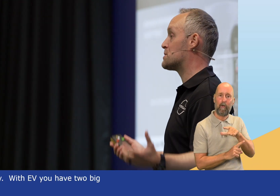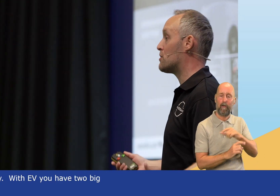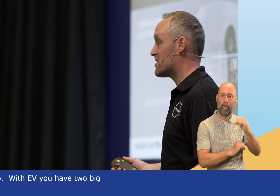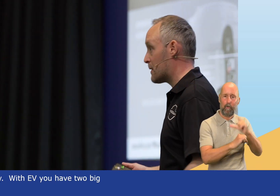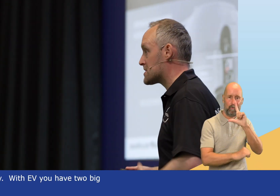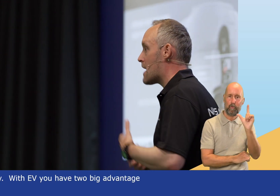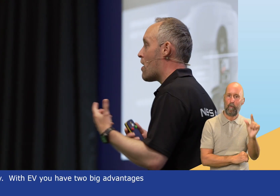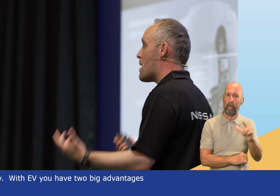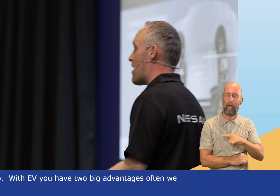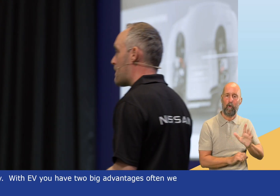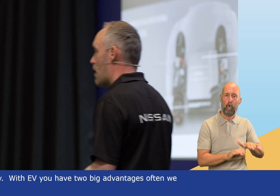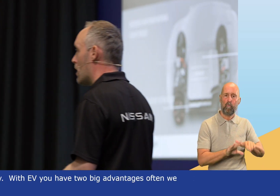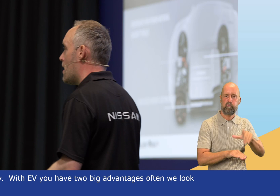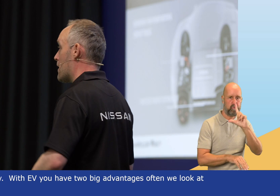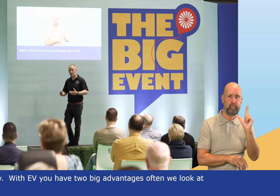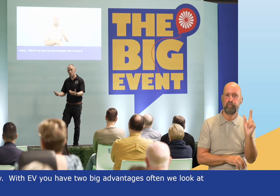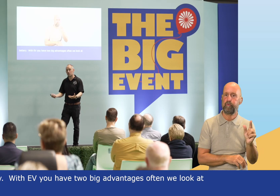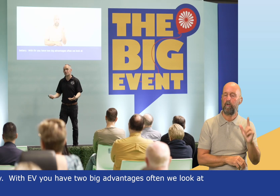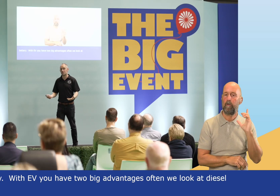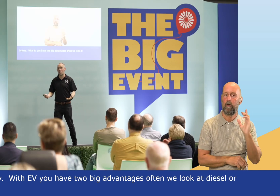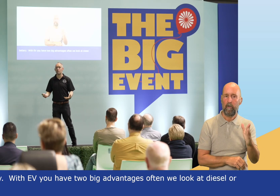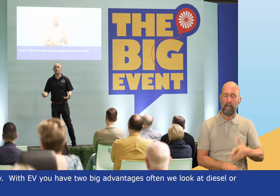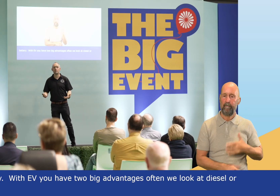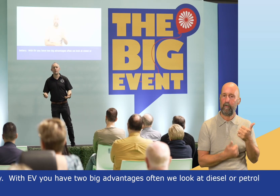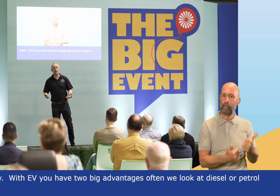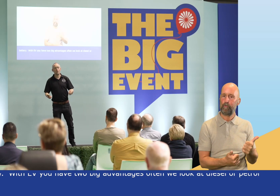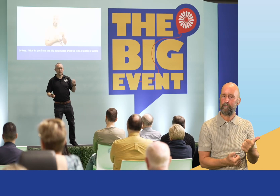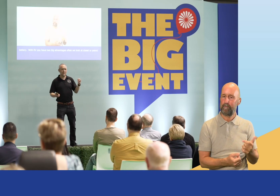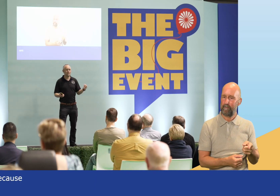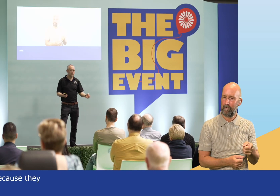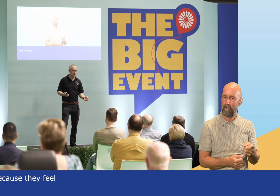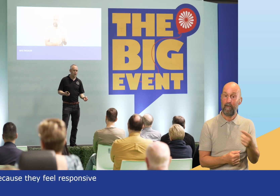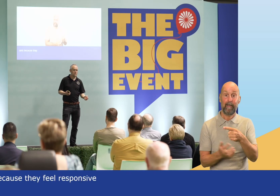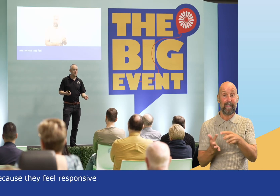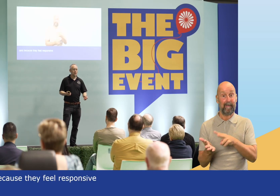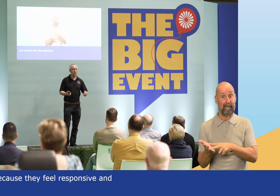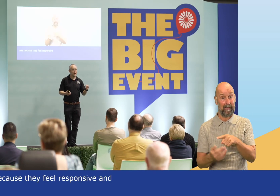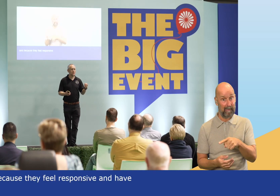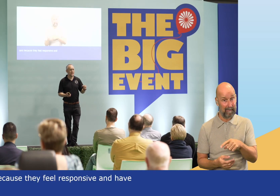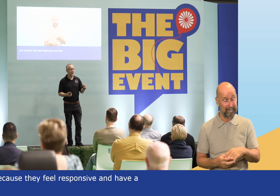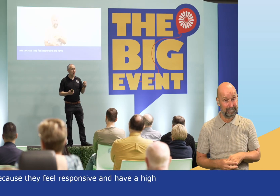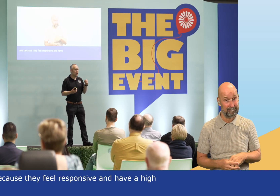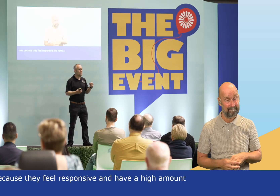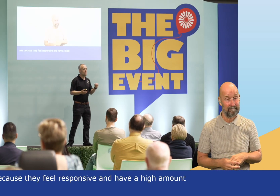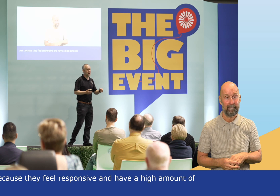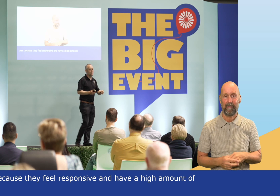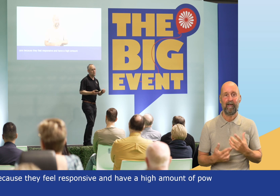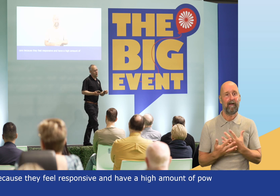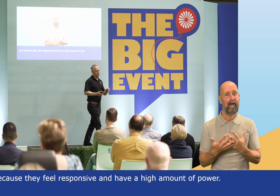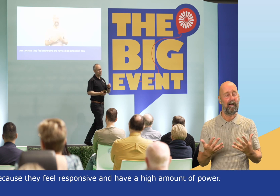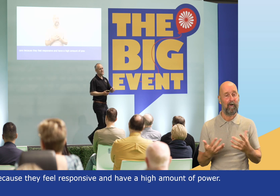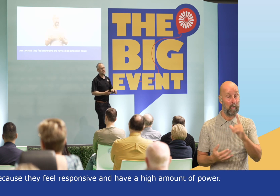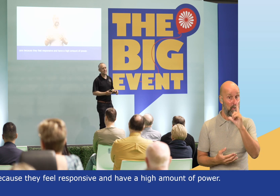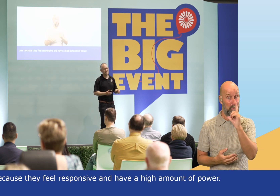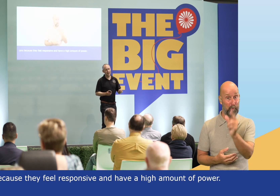they feel responsive, because they have a high amount of power. They feel good to drive. With an EV, though, you actually get a lot more bang for your